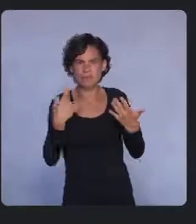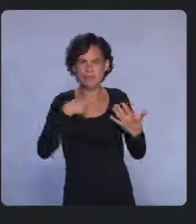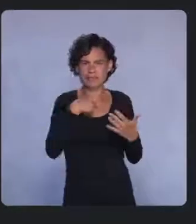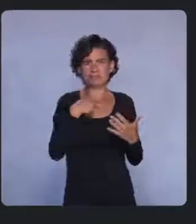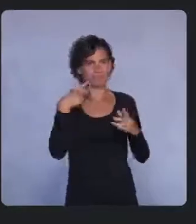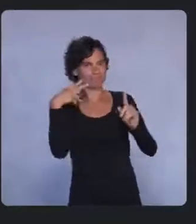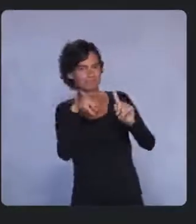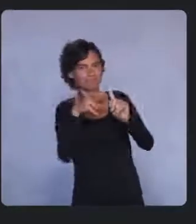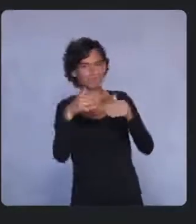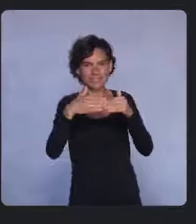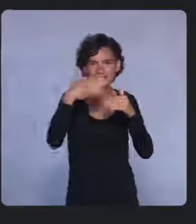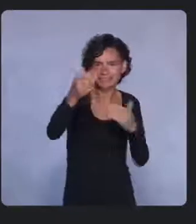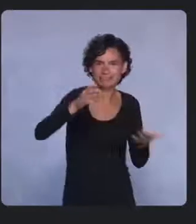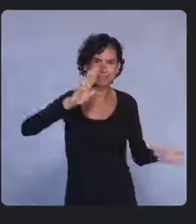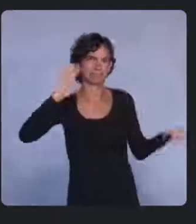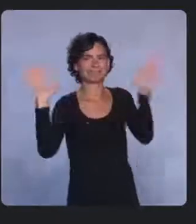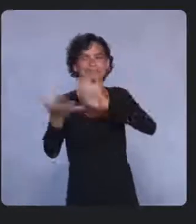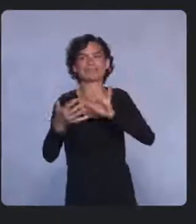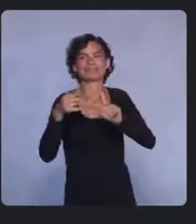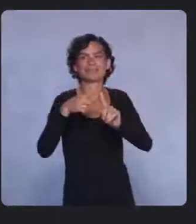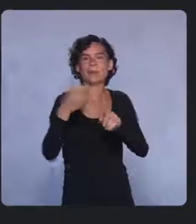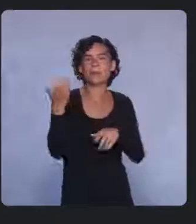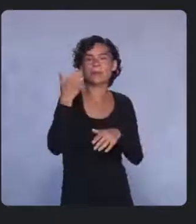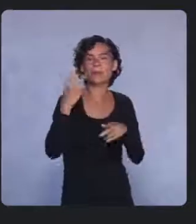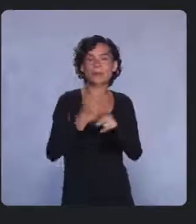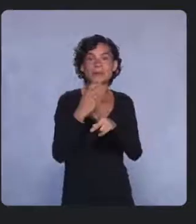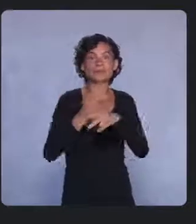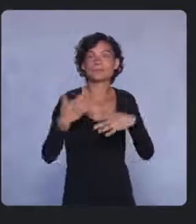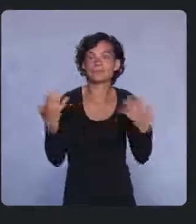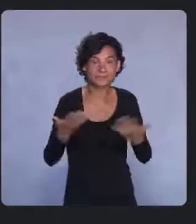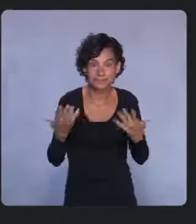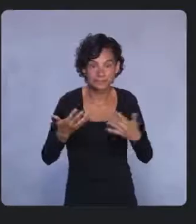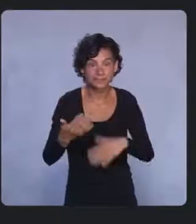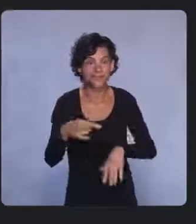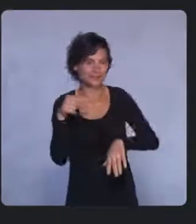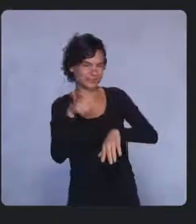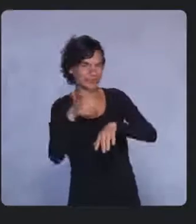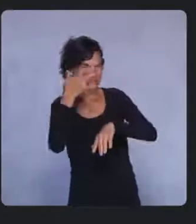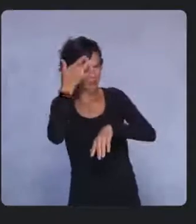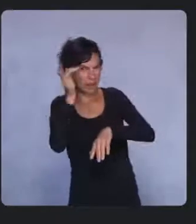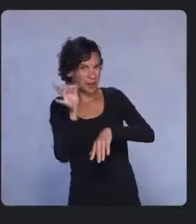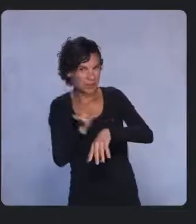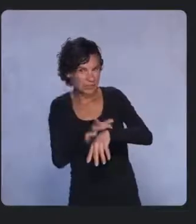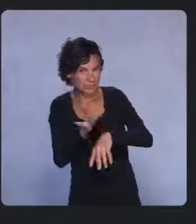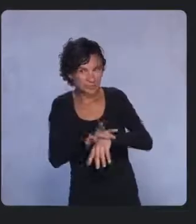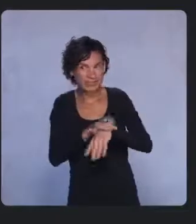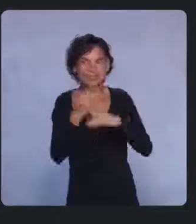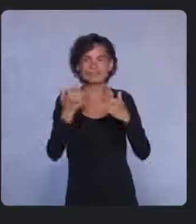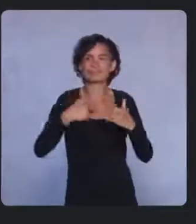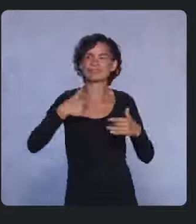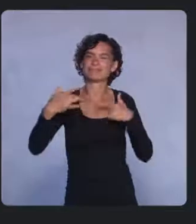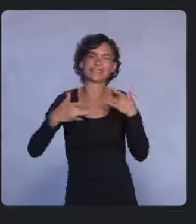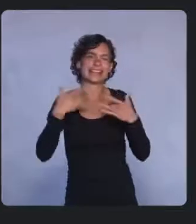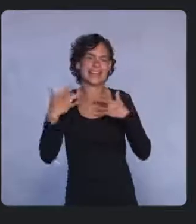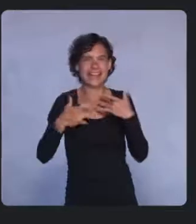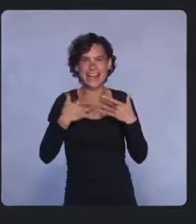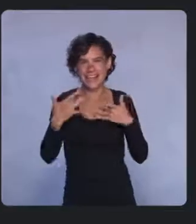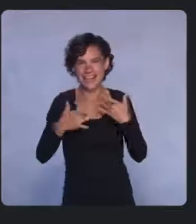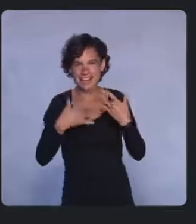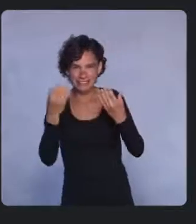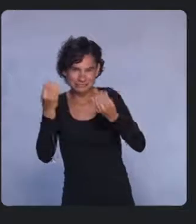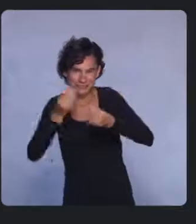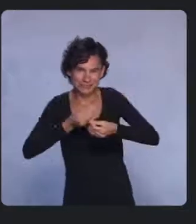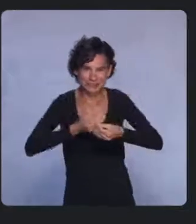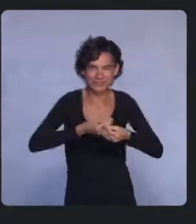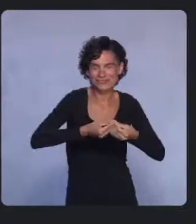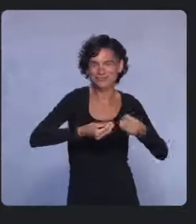next evolution of mobile computing, the smartwatch. Today, I'm excited to tell you about